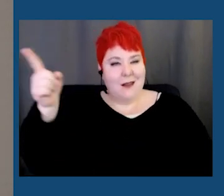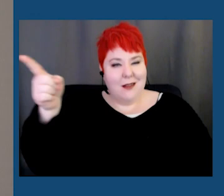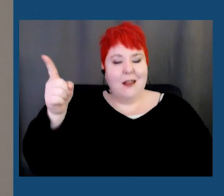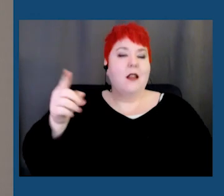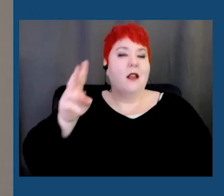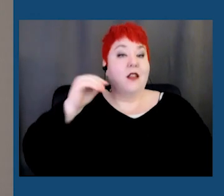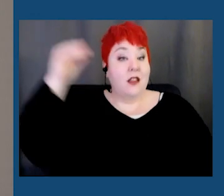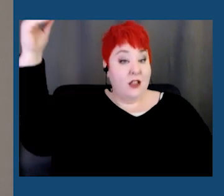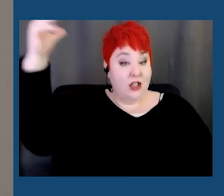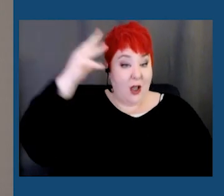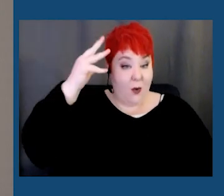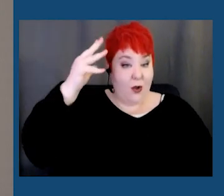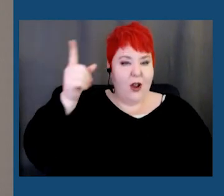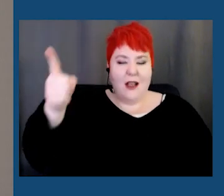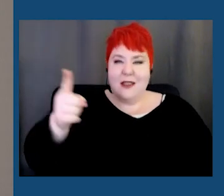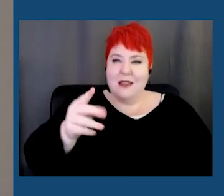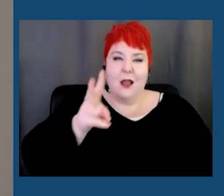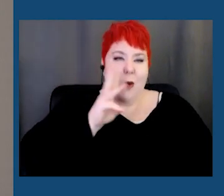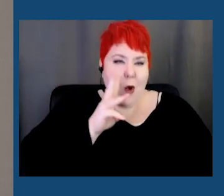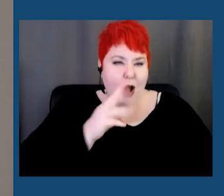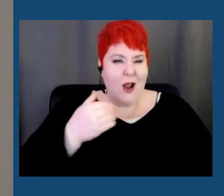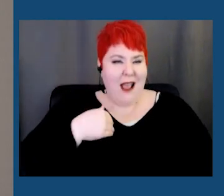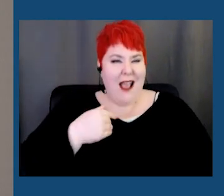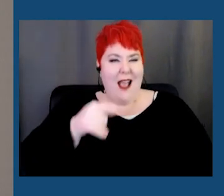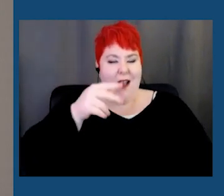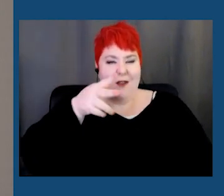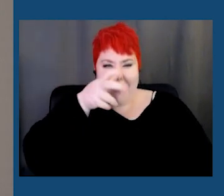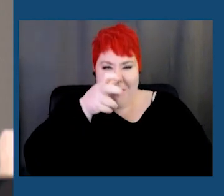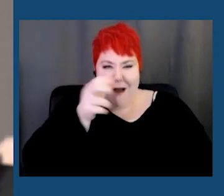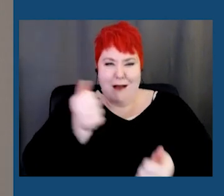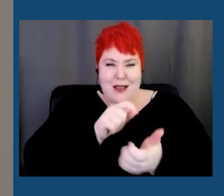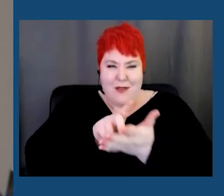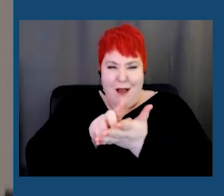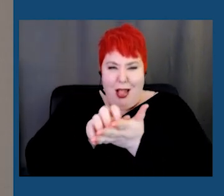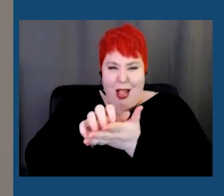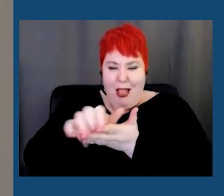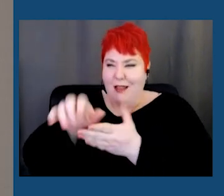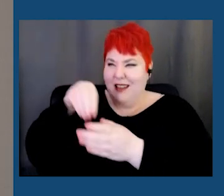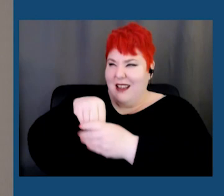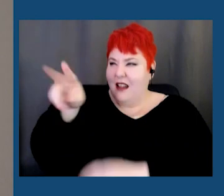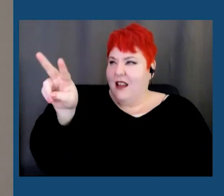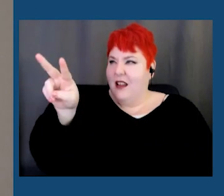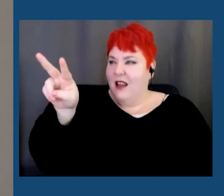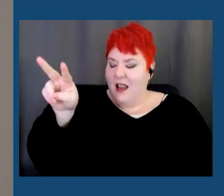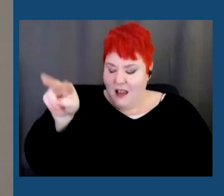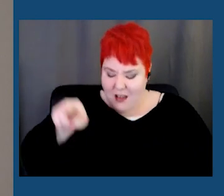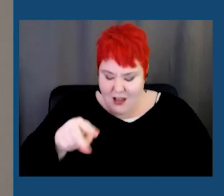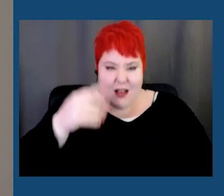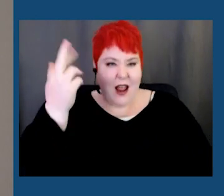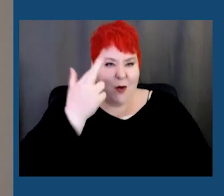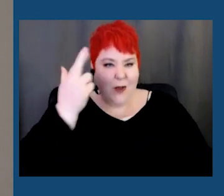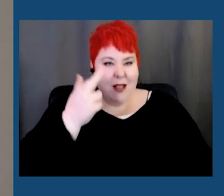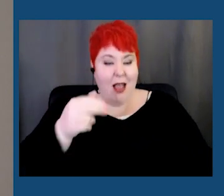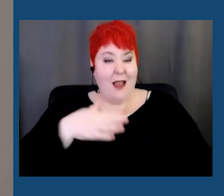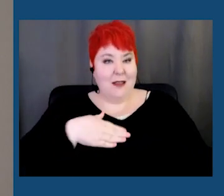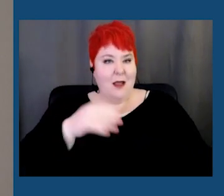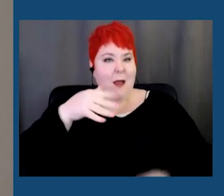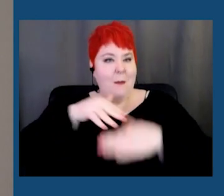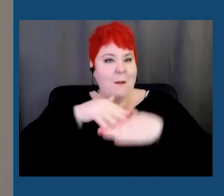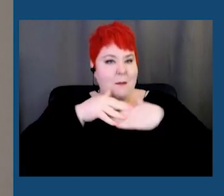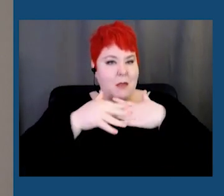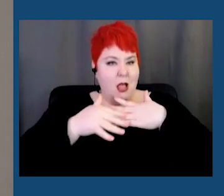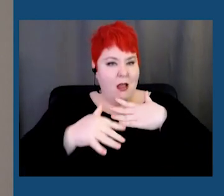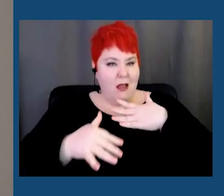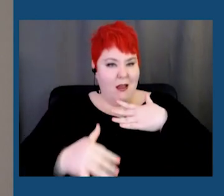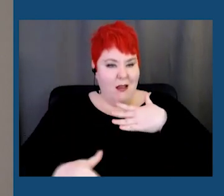water and realized there was blood coming down from between my legs. I held my breath,